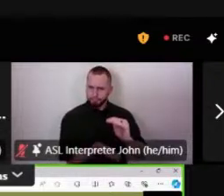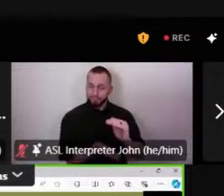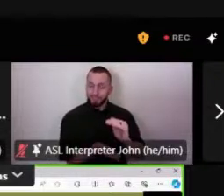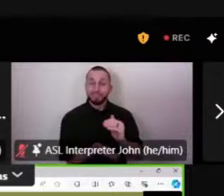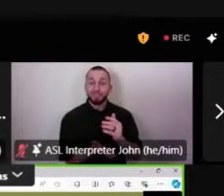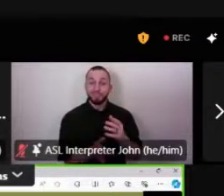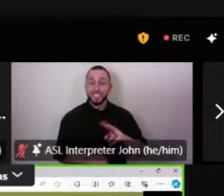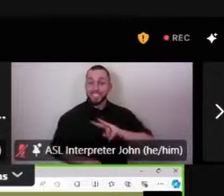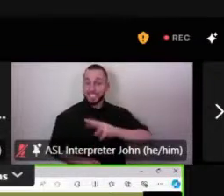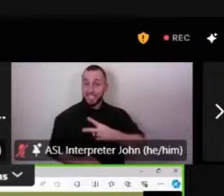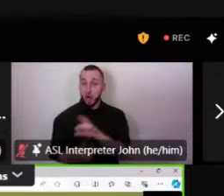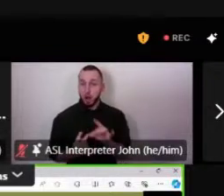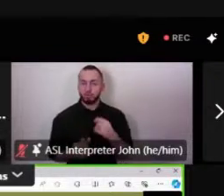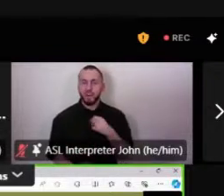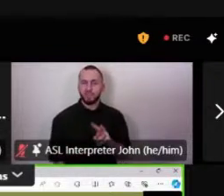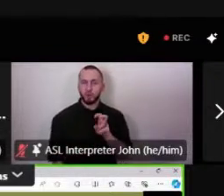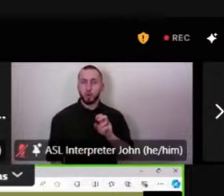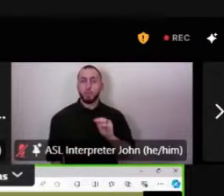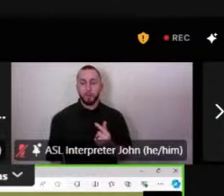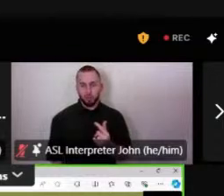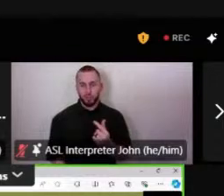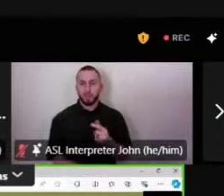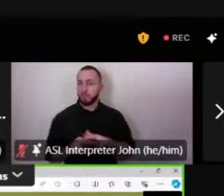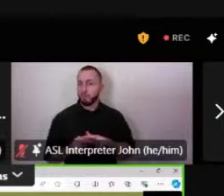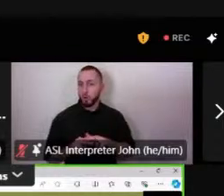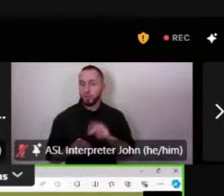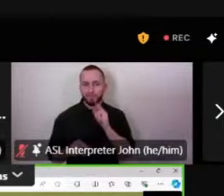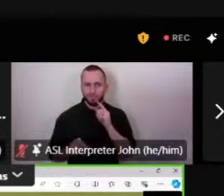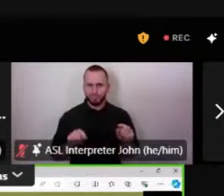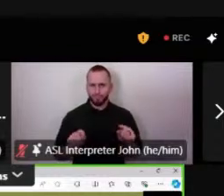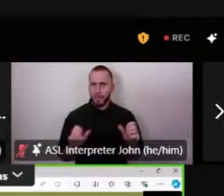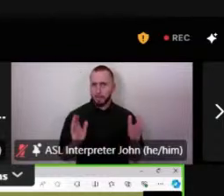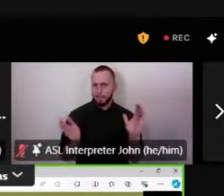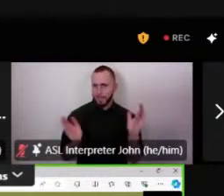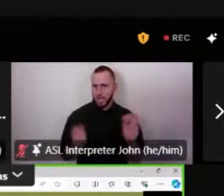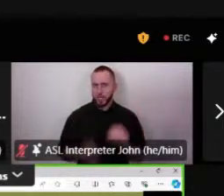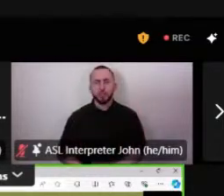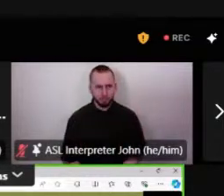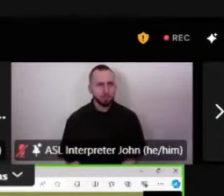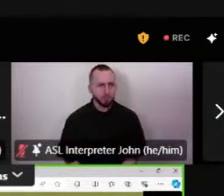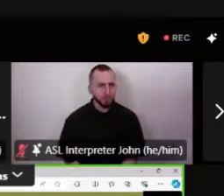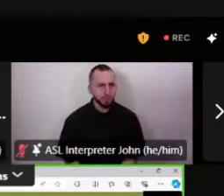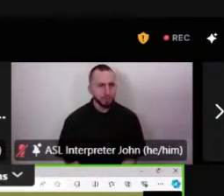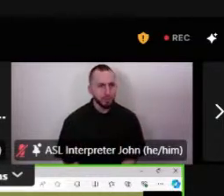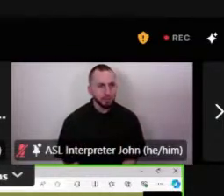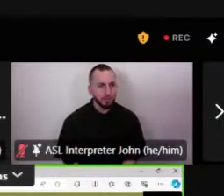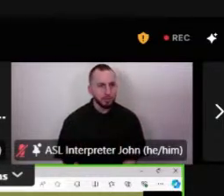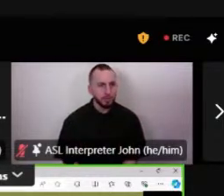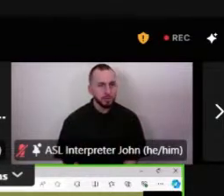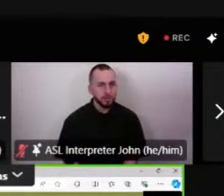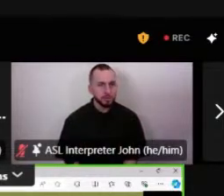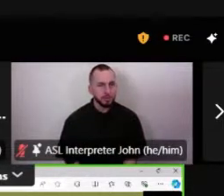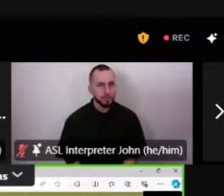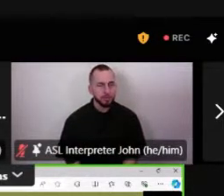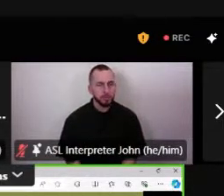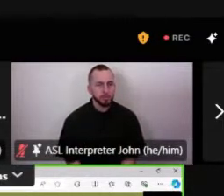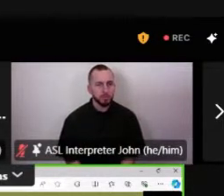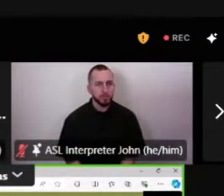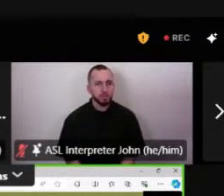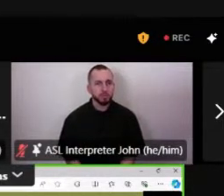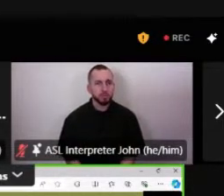milligrams of sodium. So you can really try to compare labels on the similar products to make informed decisions.